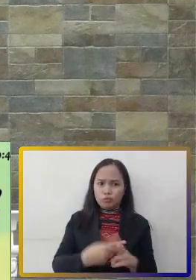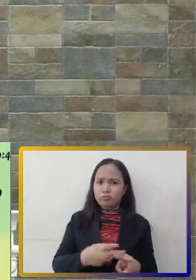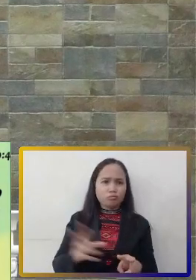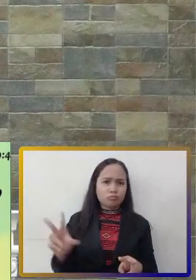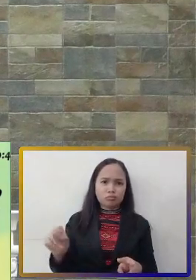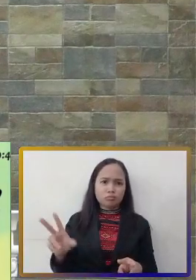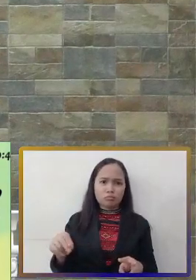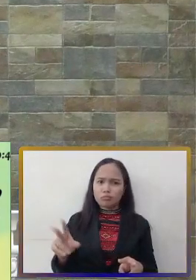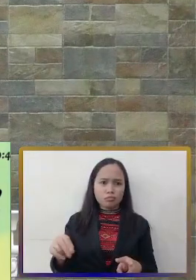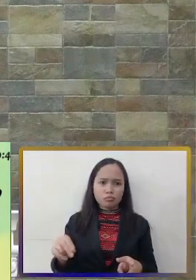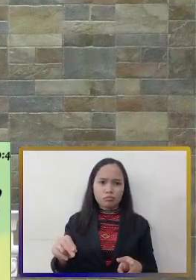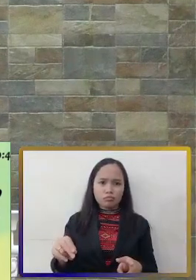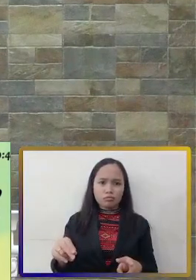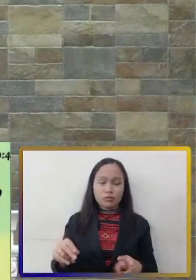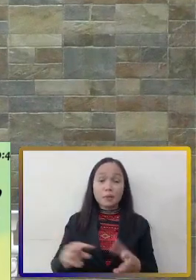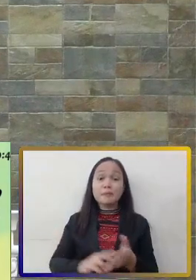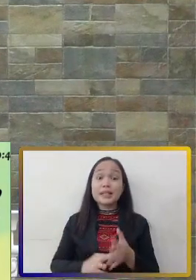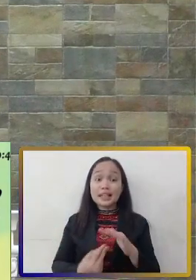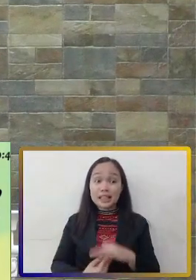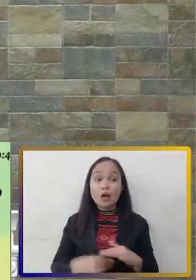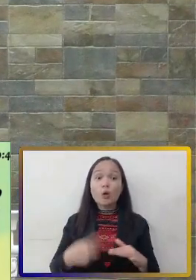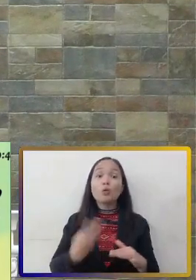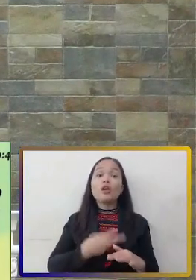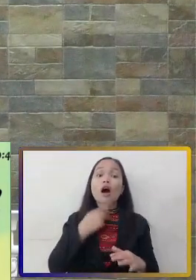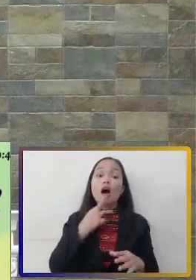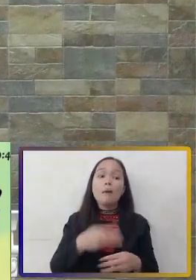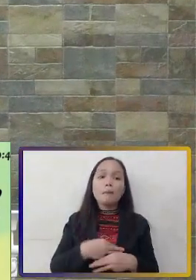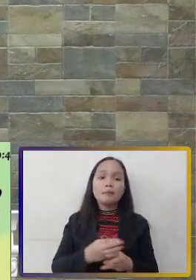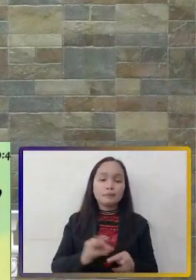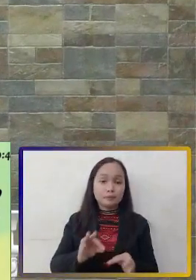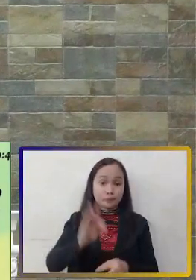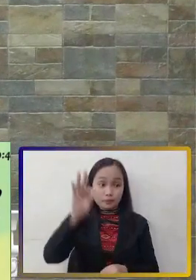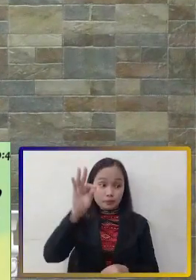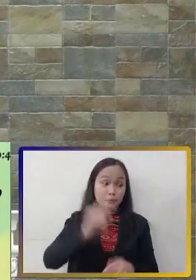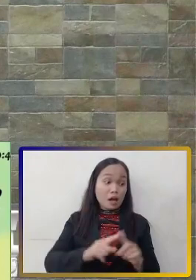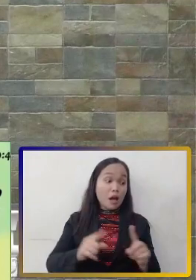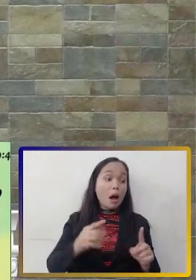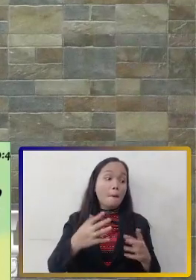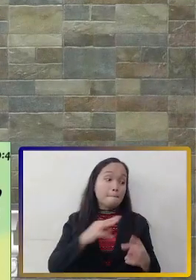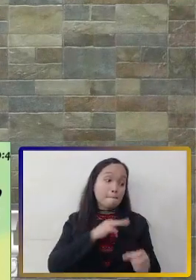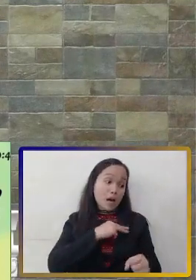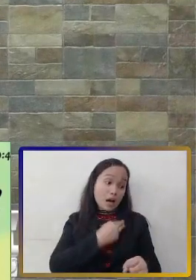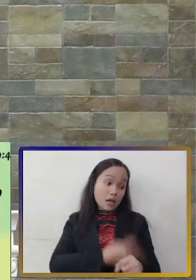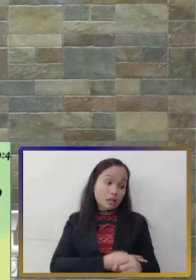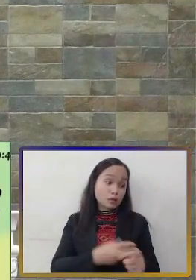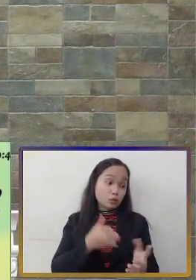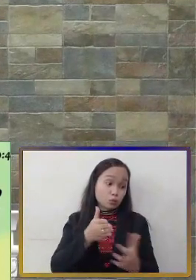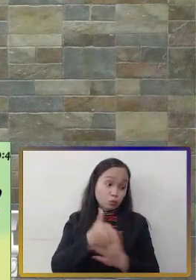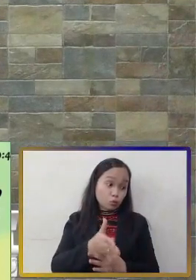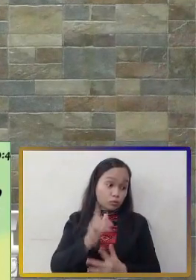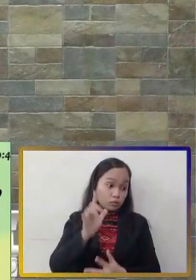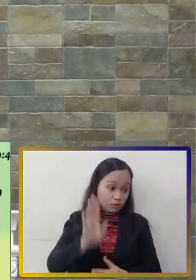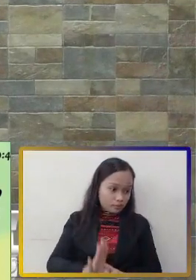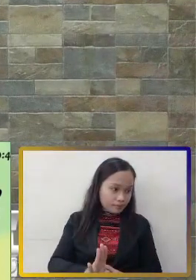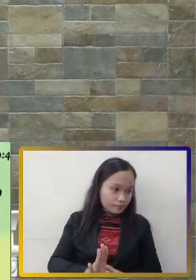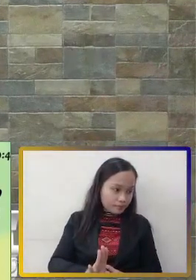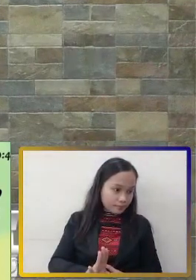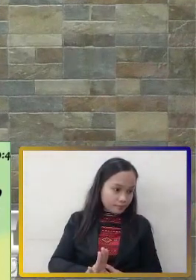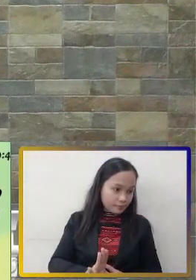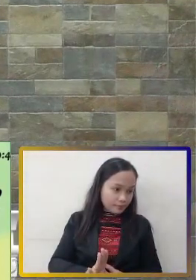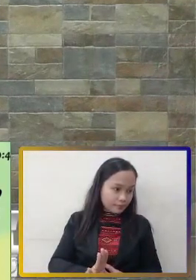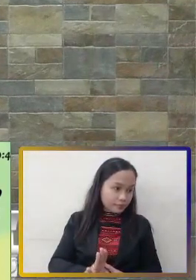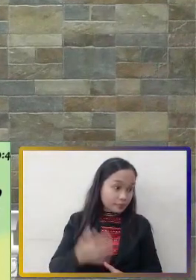carnal weapons, kundi ano, spiritual, but the mighty through God. Look at your Bible. The